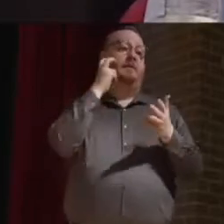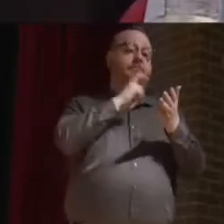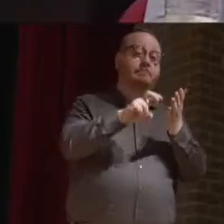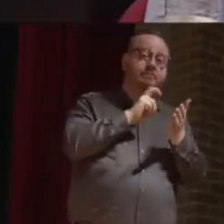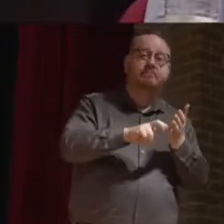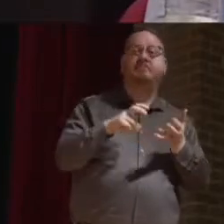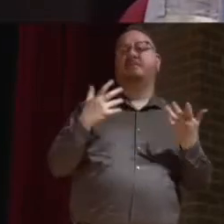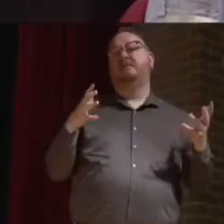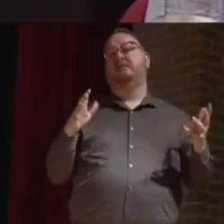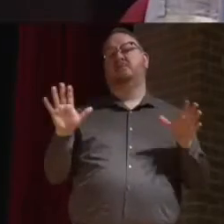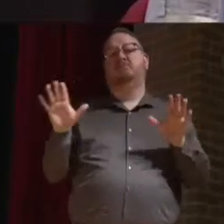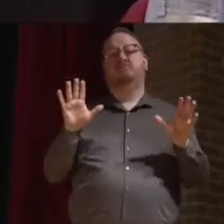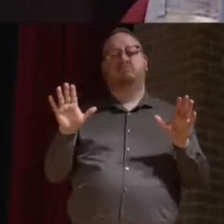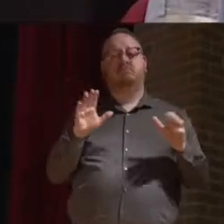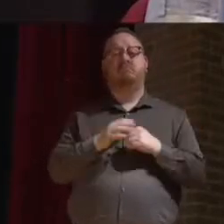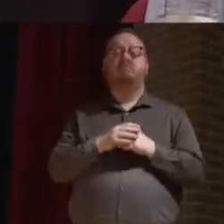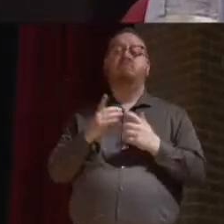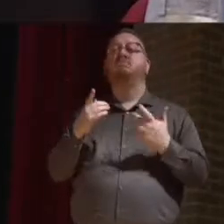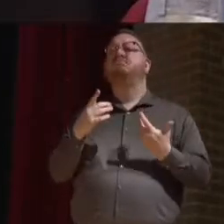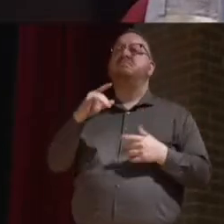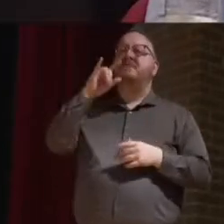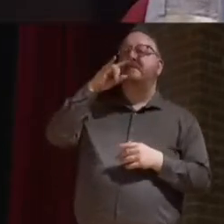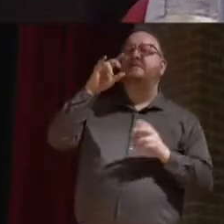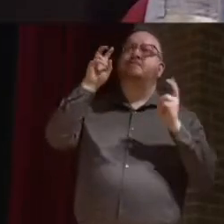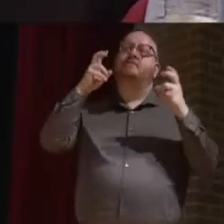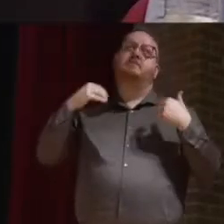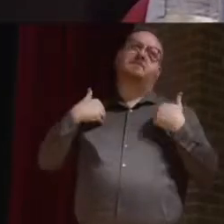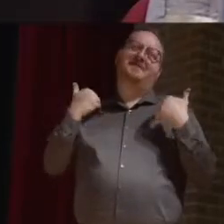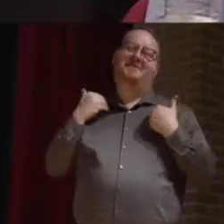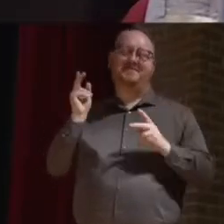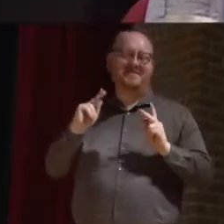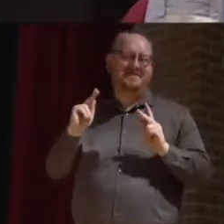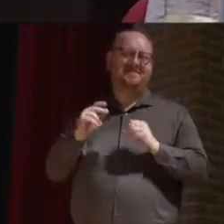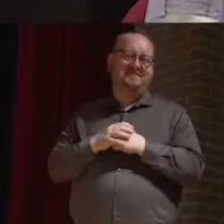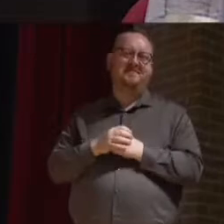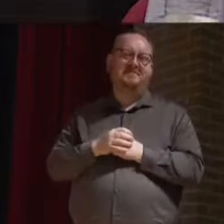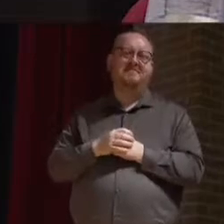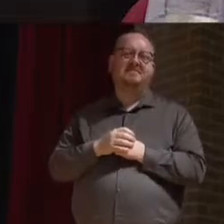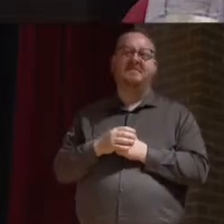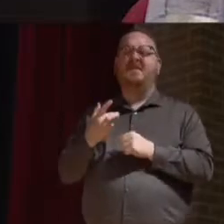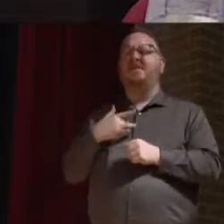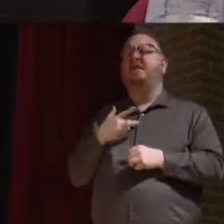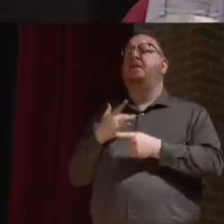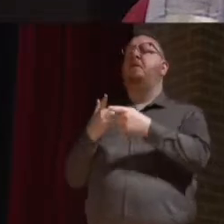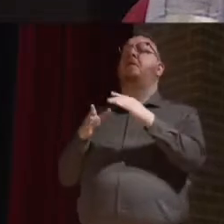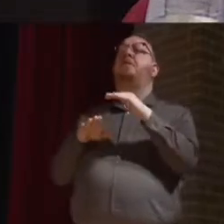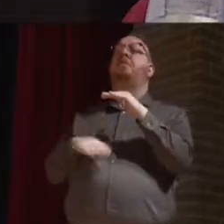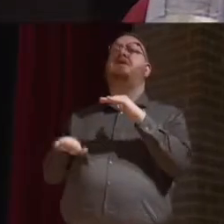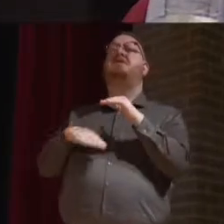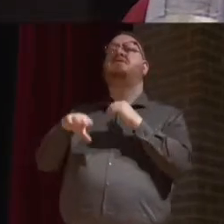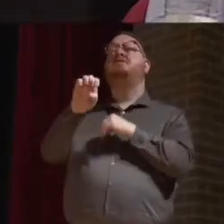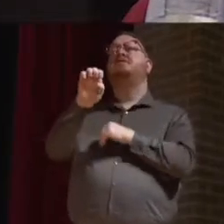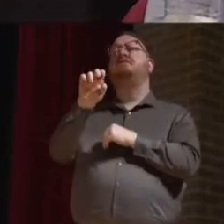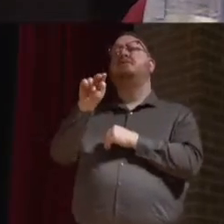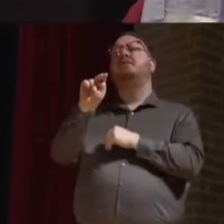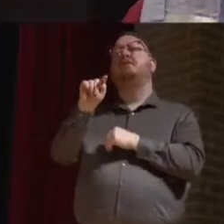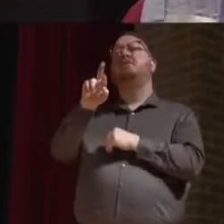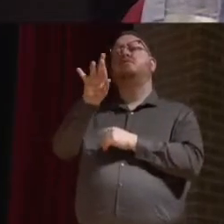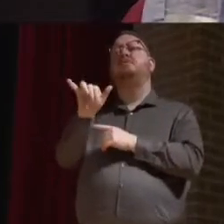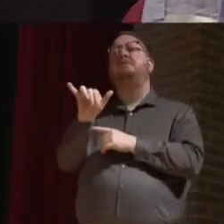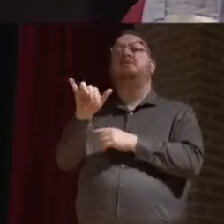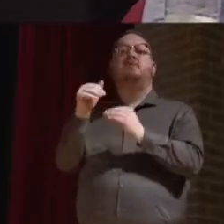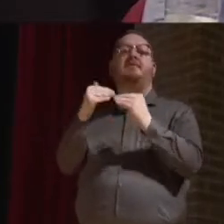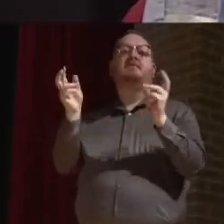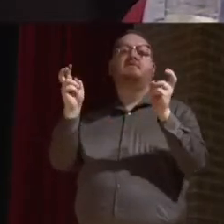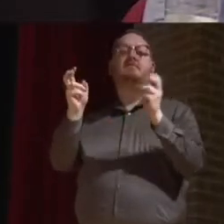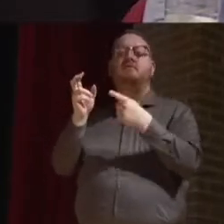some kids, younger people, if it's entry-level position, would find as boring or